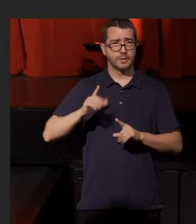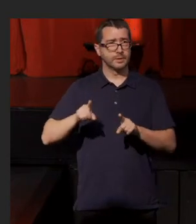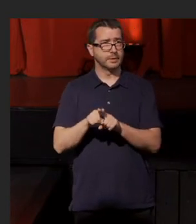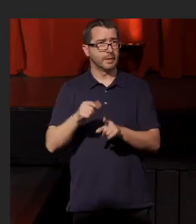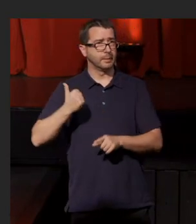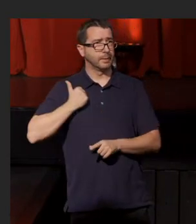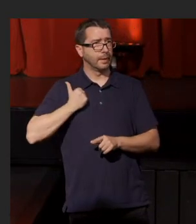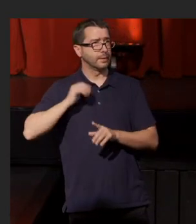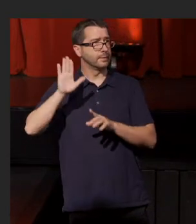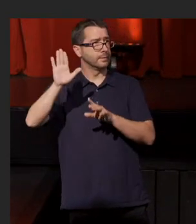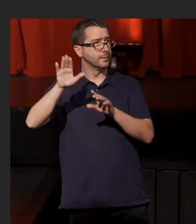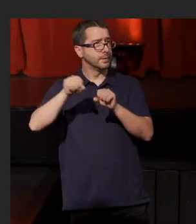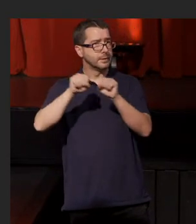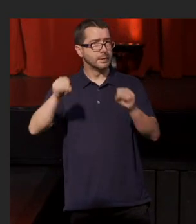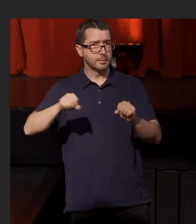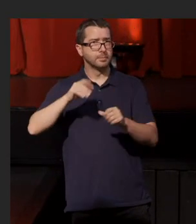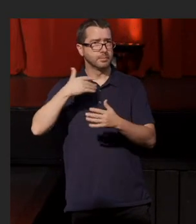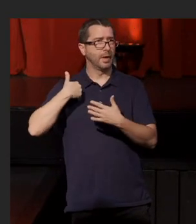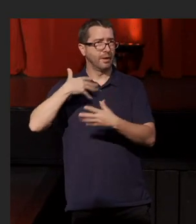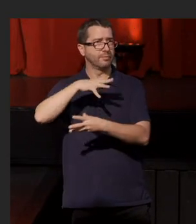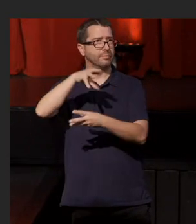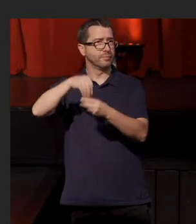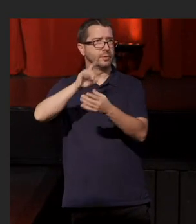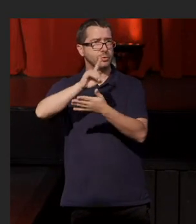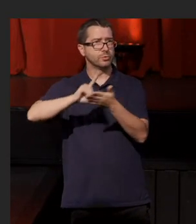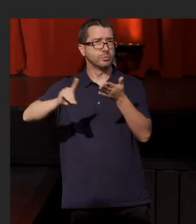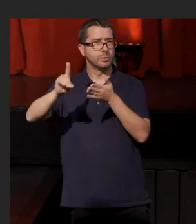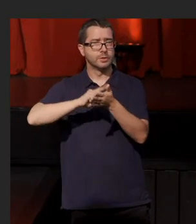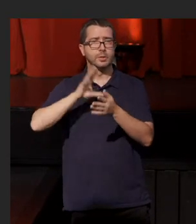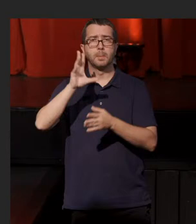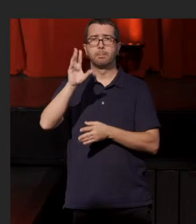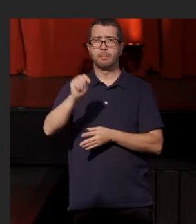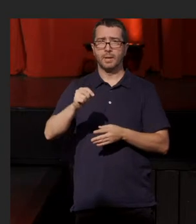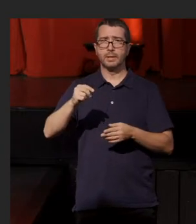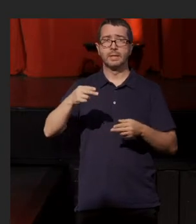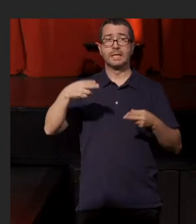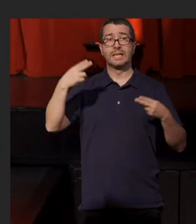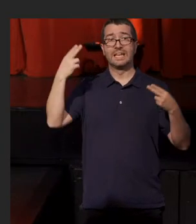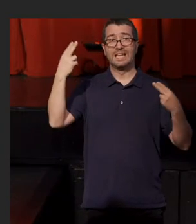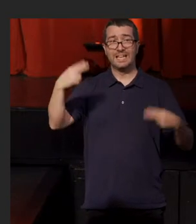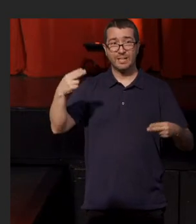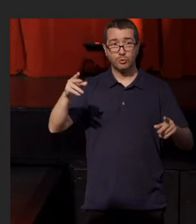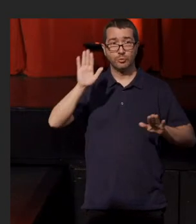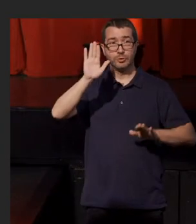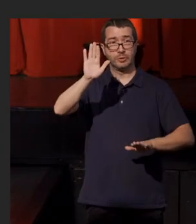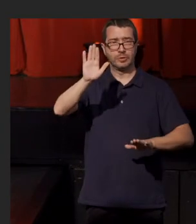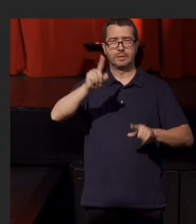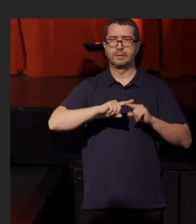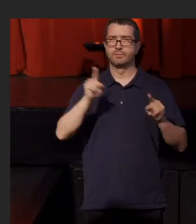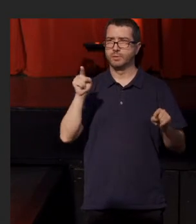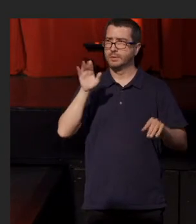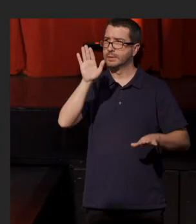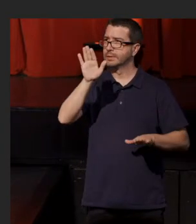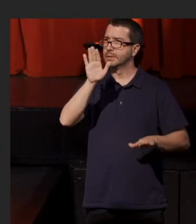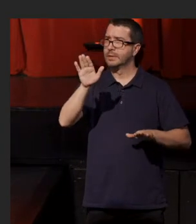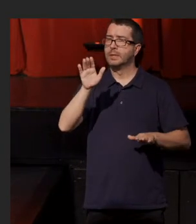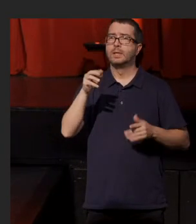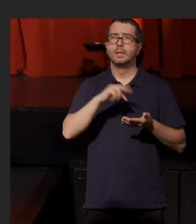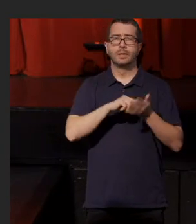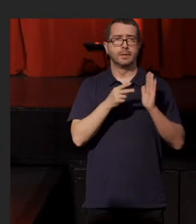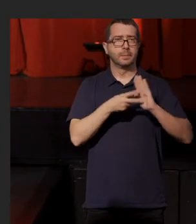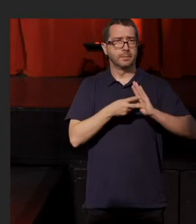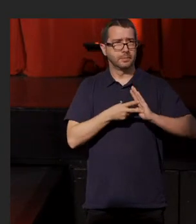because absolutely there is. But the histories are different, which have led to